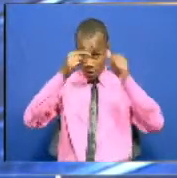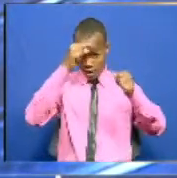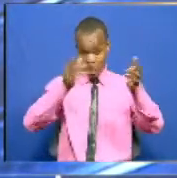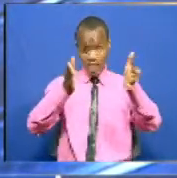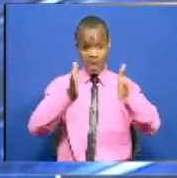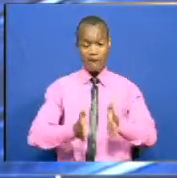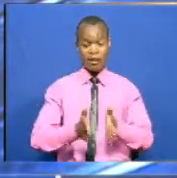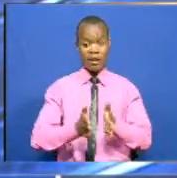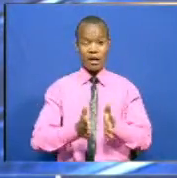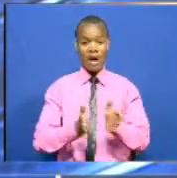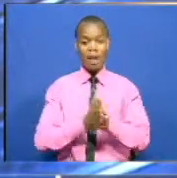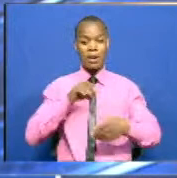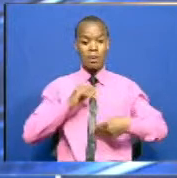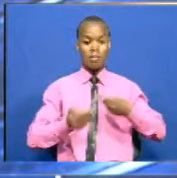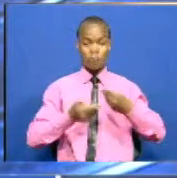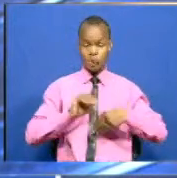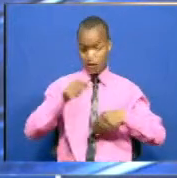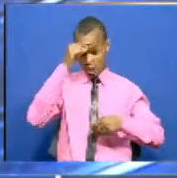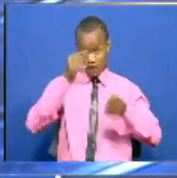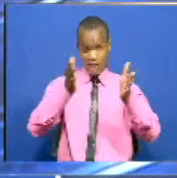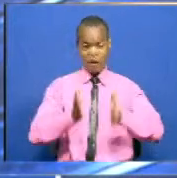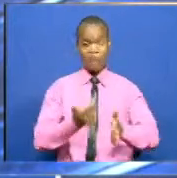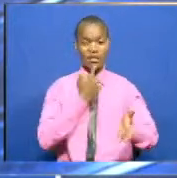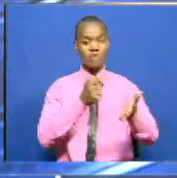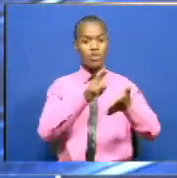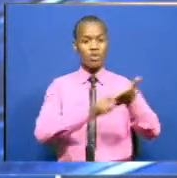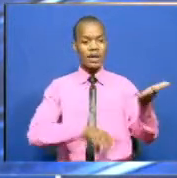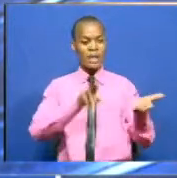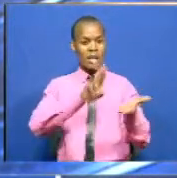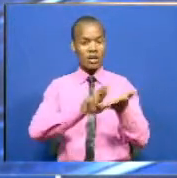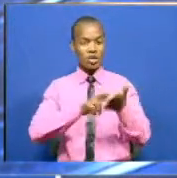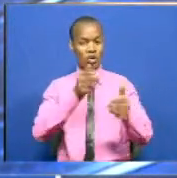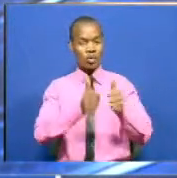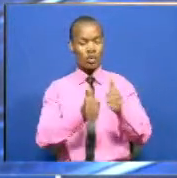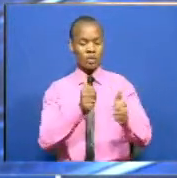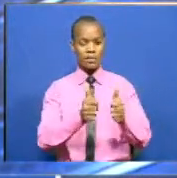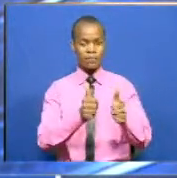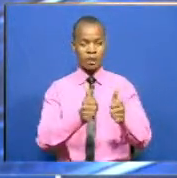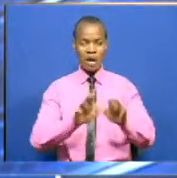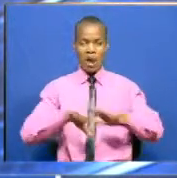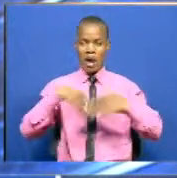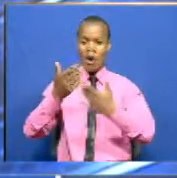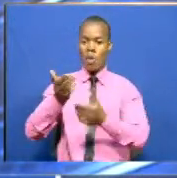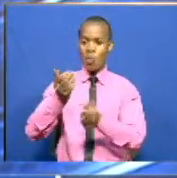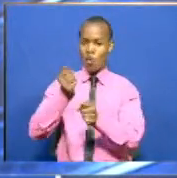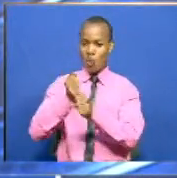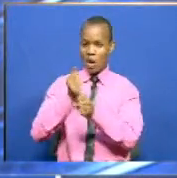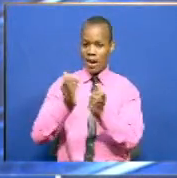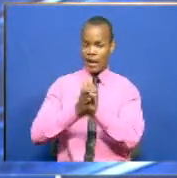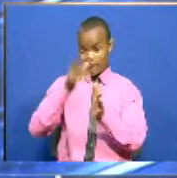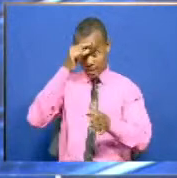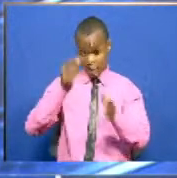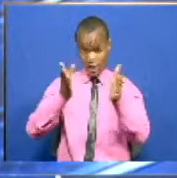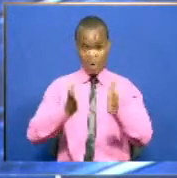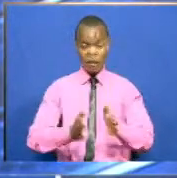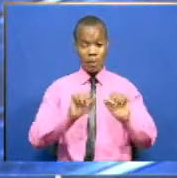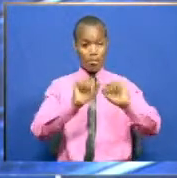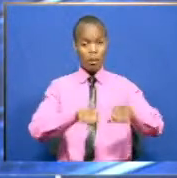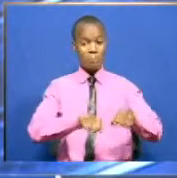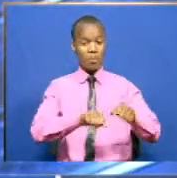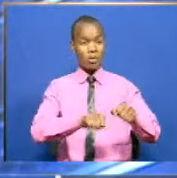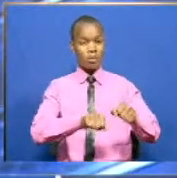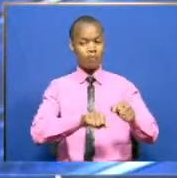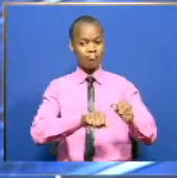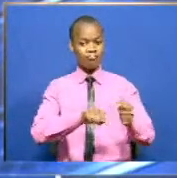Ojamong say the proposed legislation drafted by the COG on the welfare of governors will be amended to